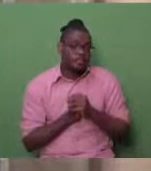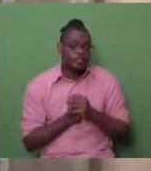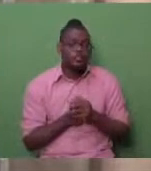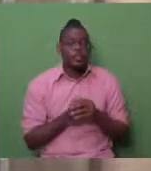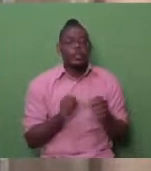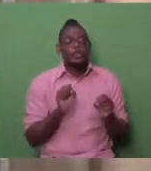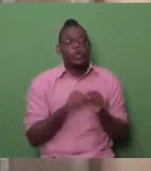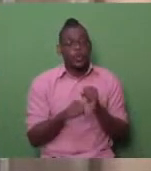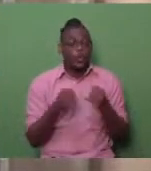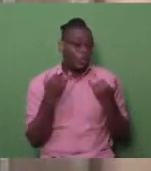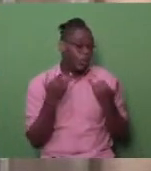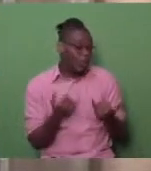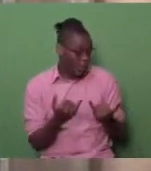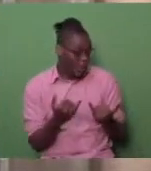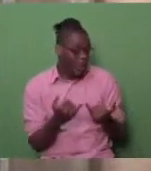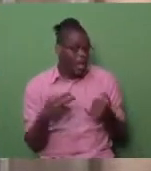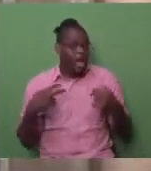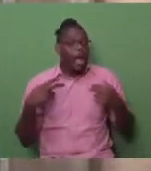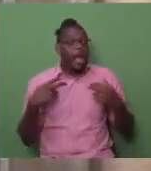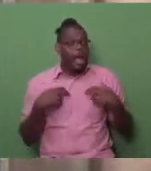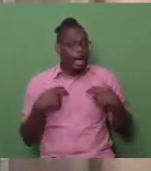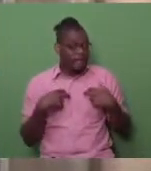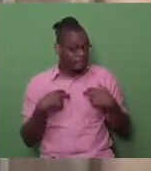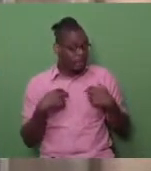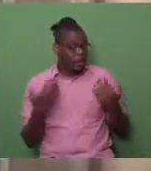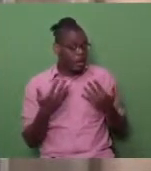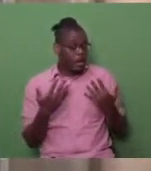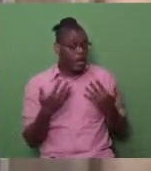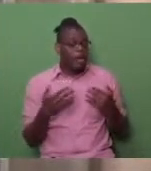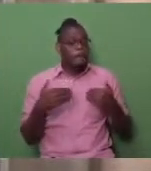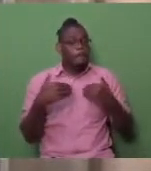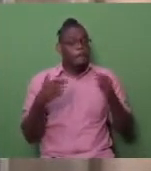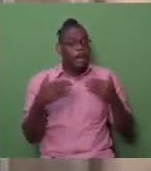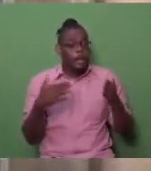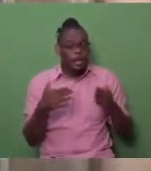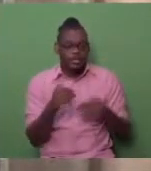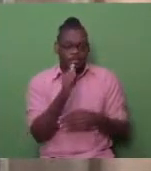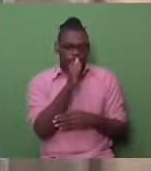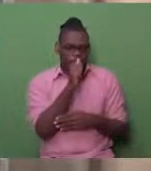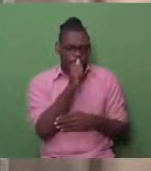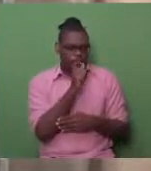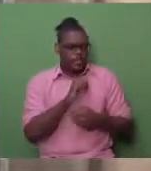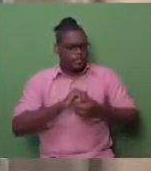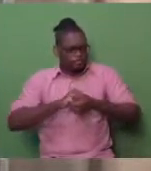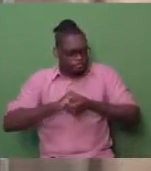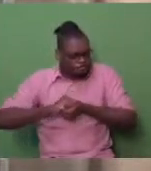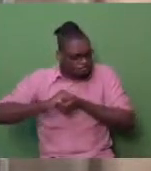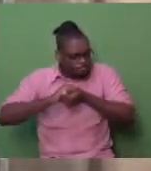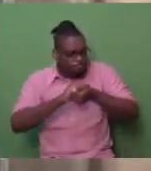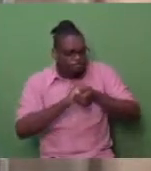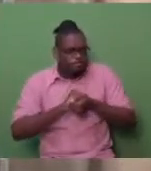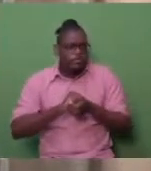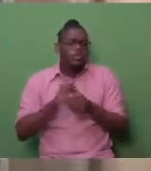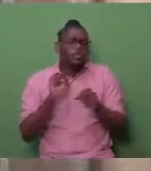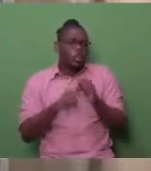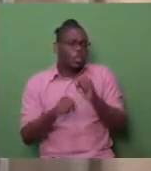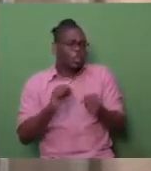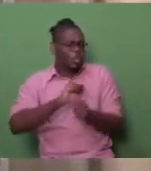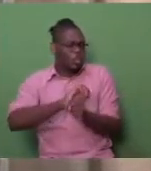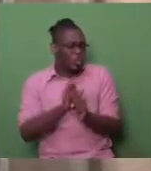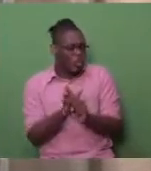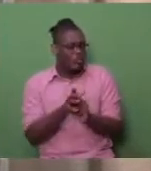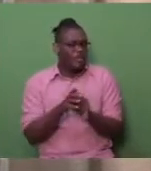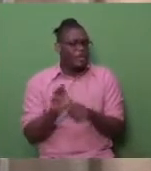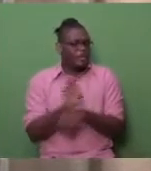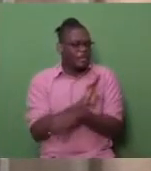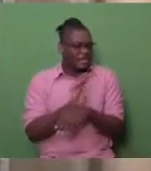under the Ministry of Finance and the $25 million allocated under the Ministry for Finance last year for this purpose was only $5